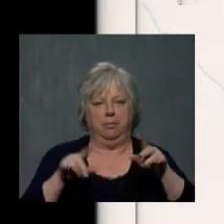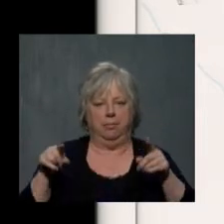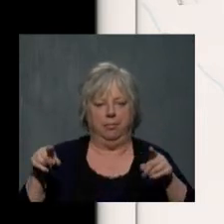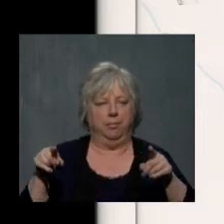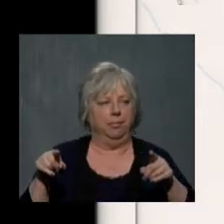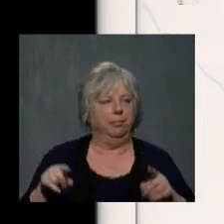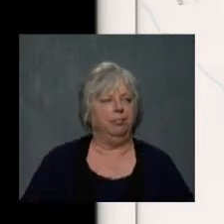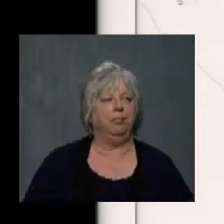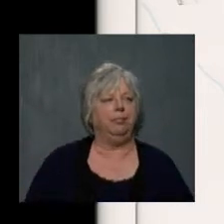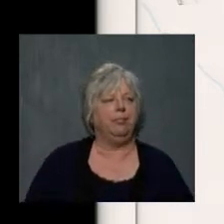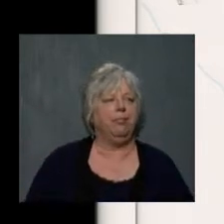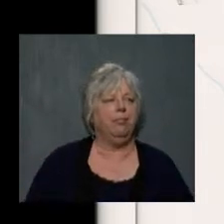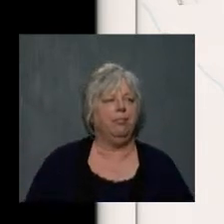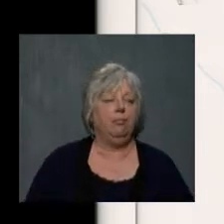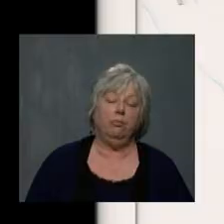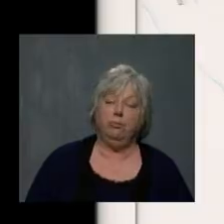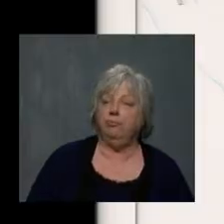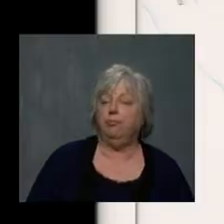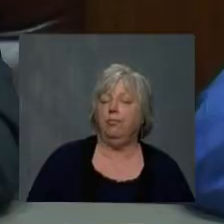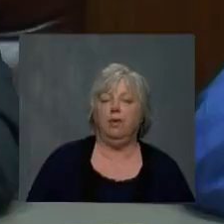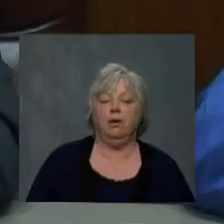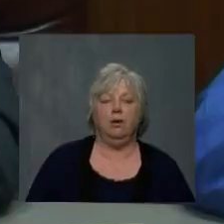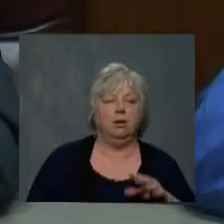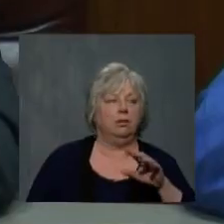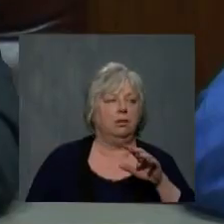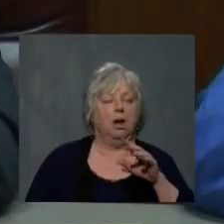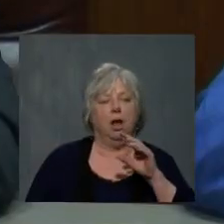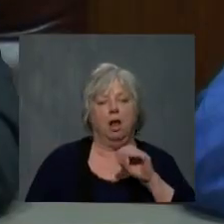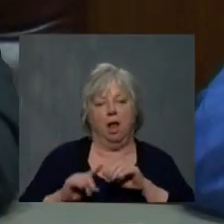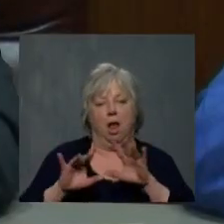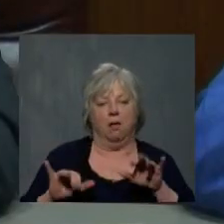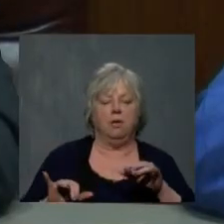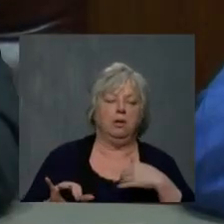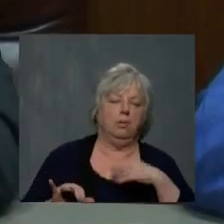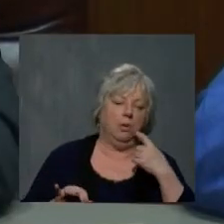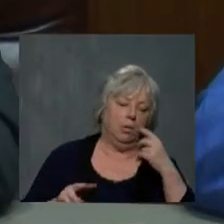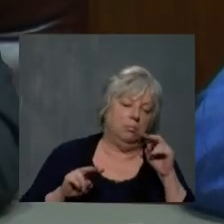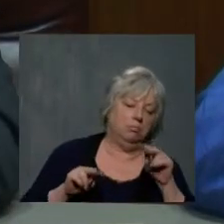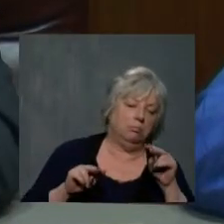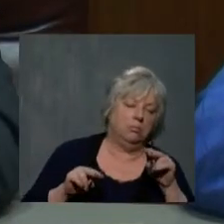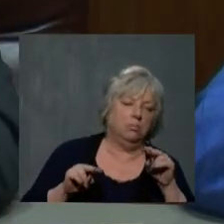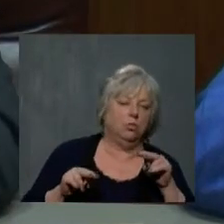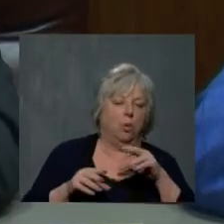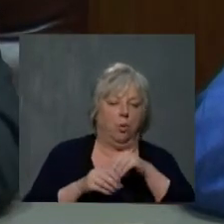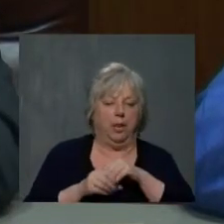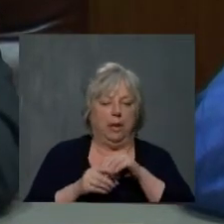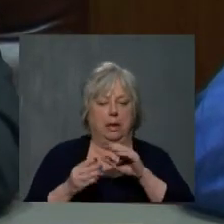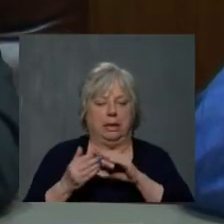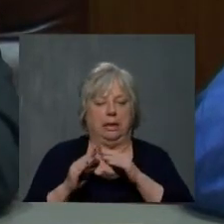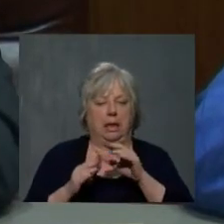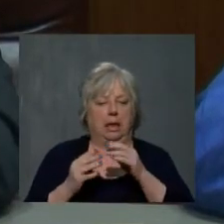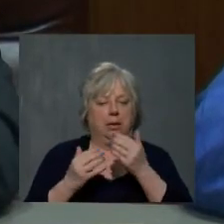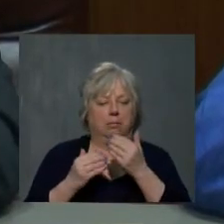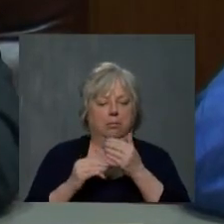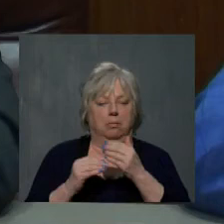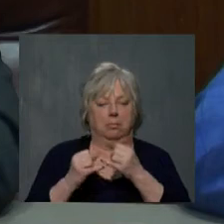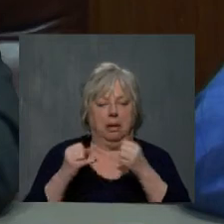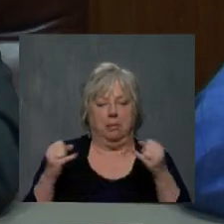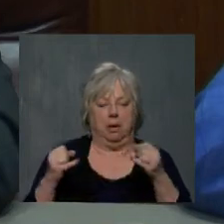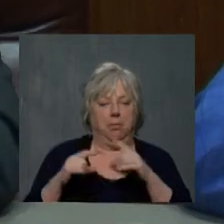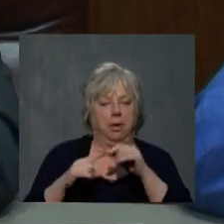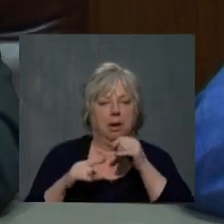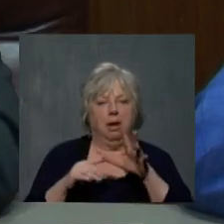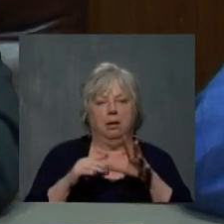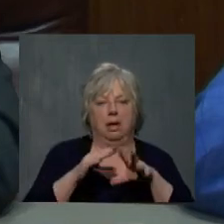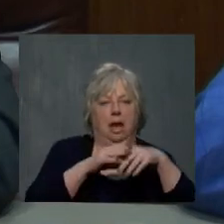Well, obviously, we'll continue to patrol within the city limits, but not in the